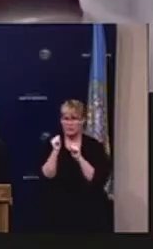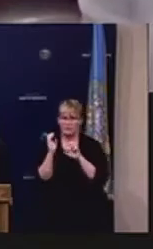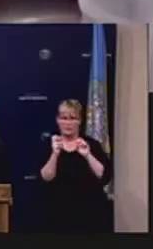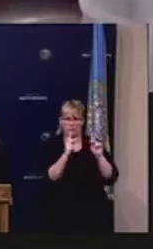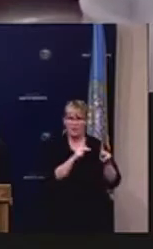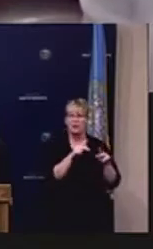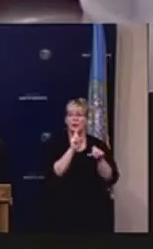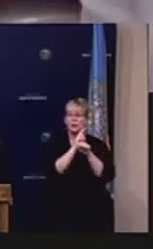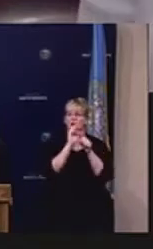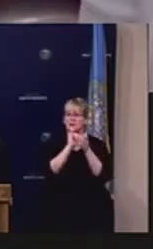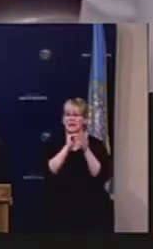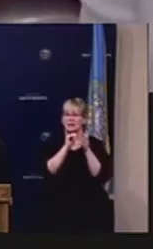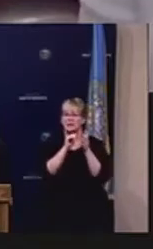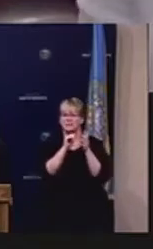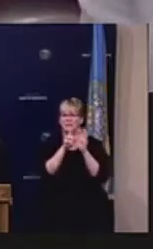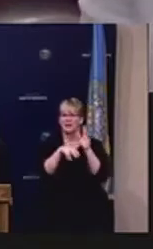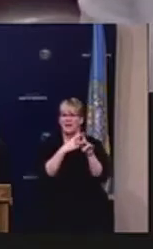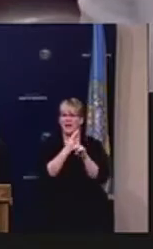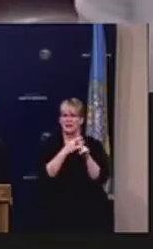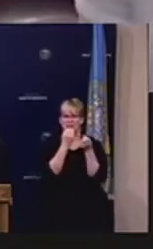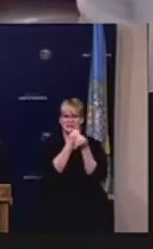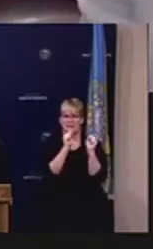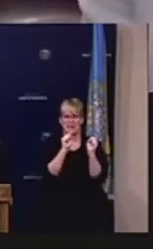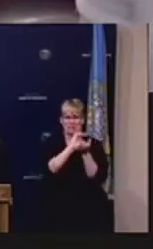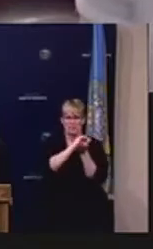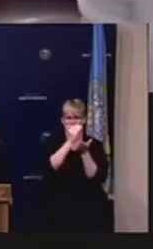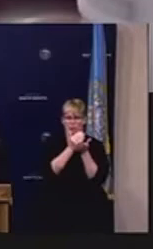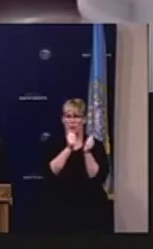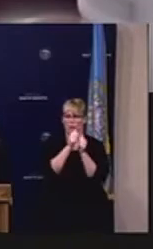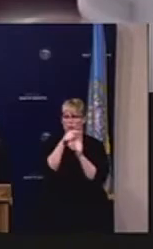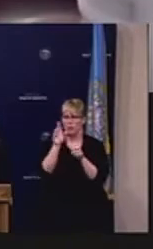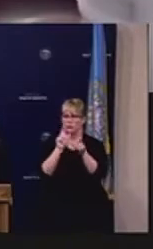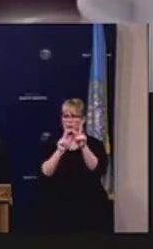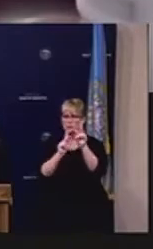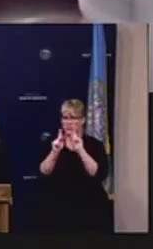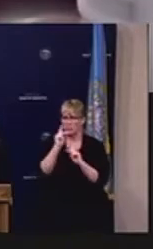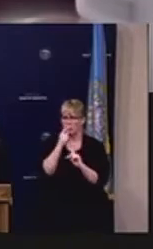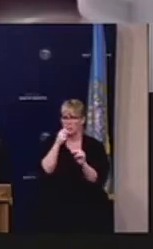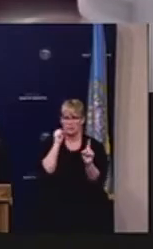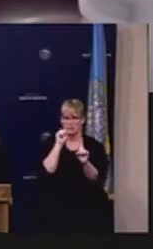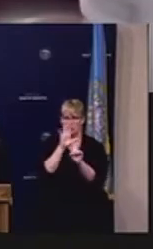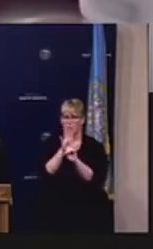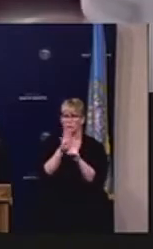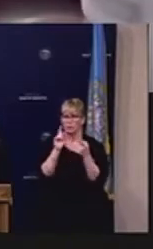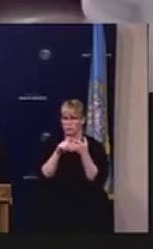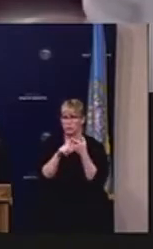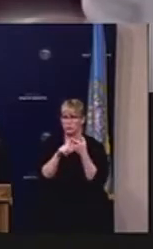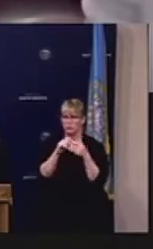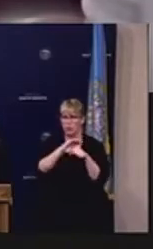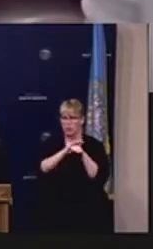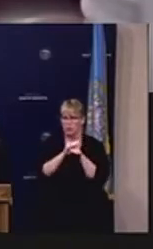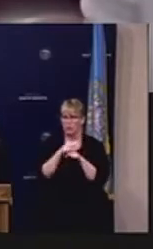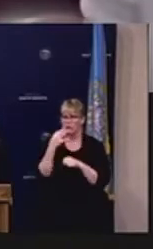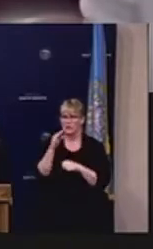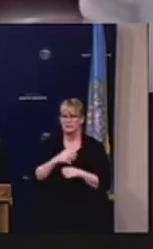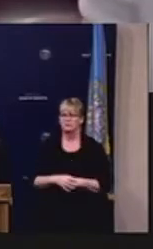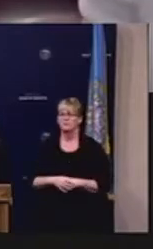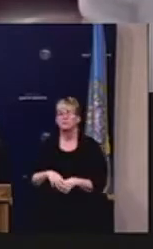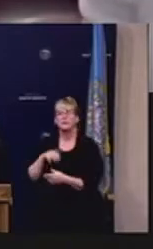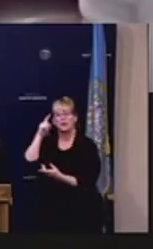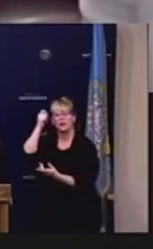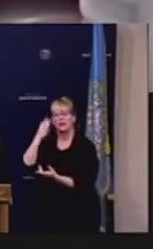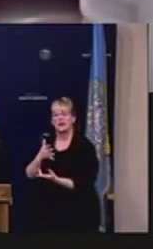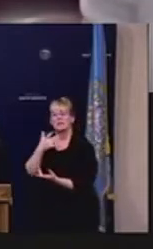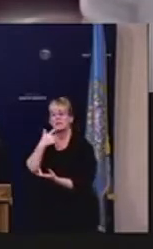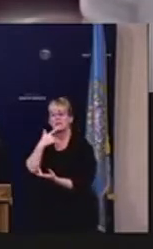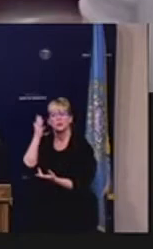that kind of a safe dose in those individuals that have been exposed to COVID. So, Dr. Settle,